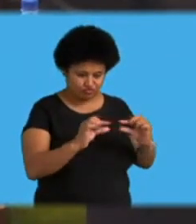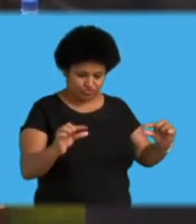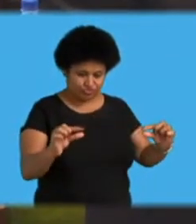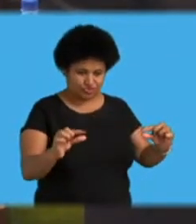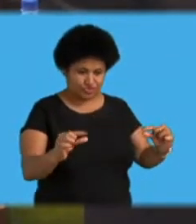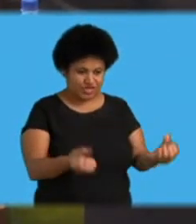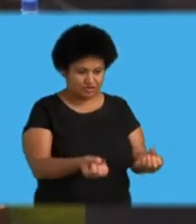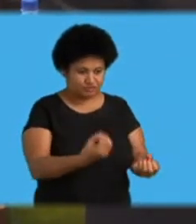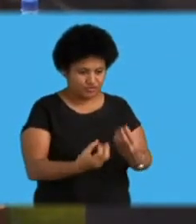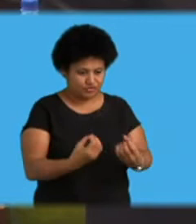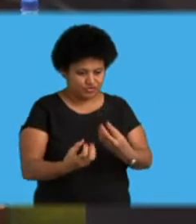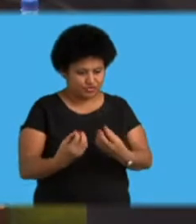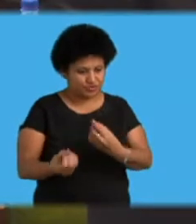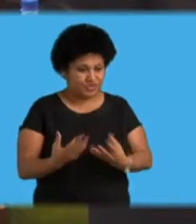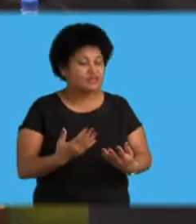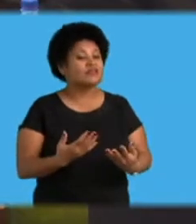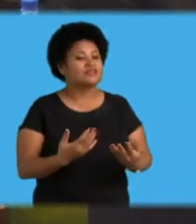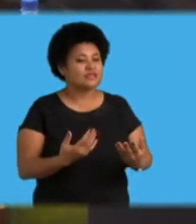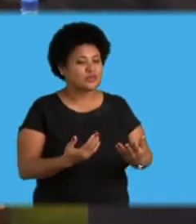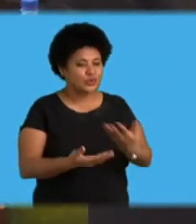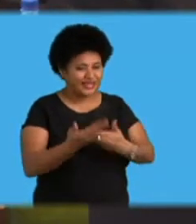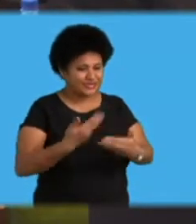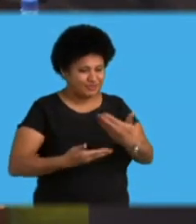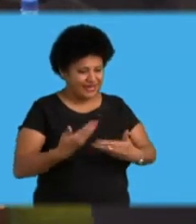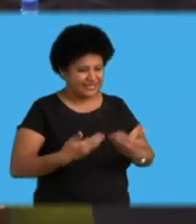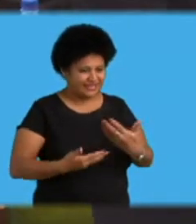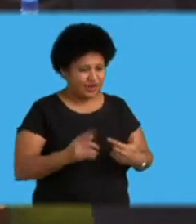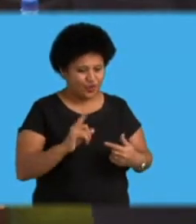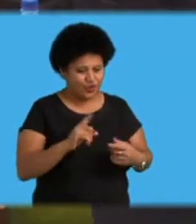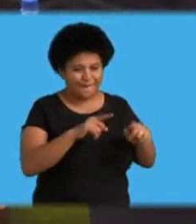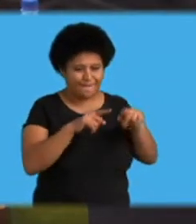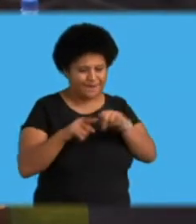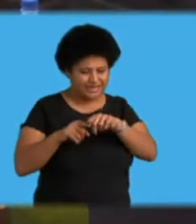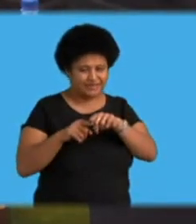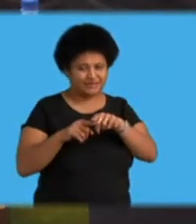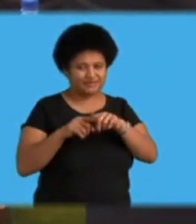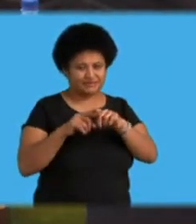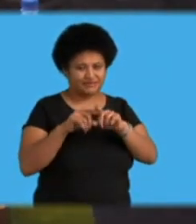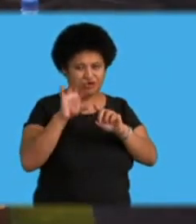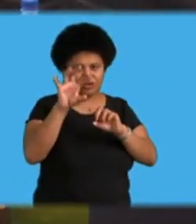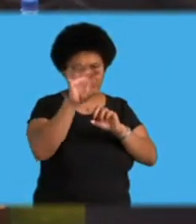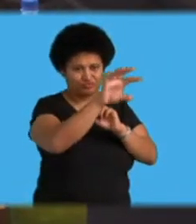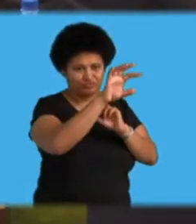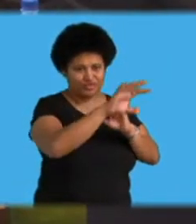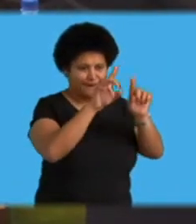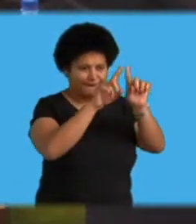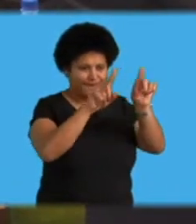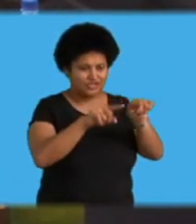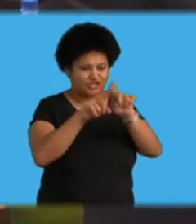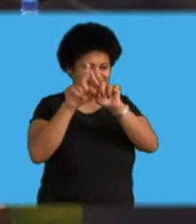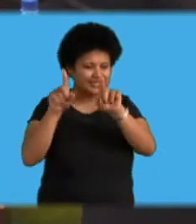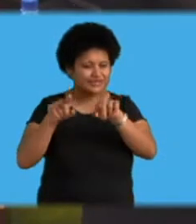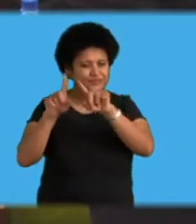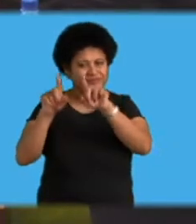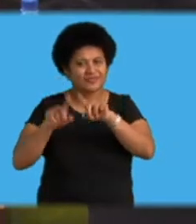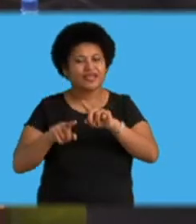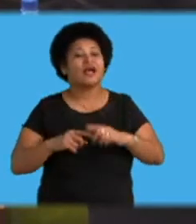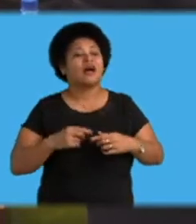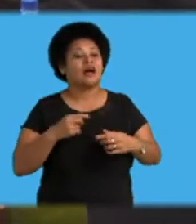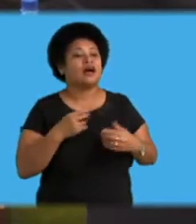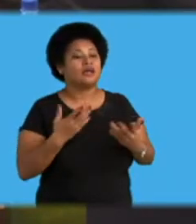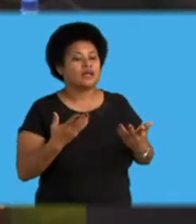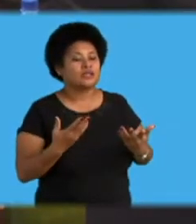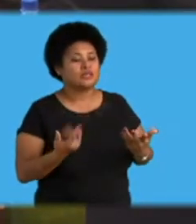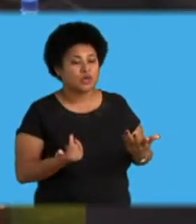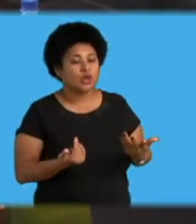the virtual museum to provide an enhanced educational experience for the visitors, Madam Speaker. Madam Speaker, we have